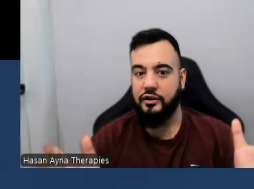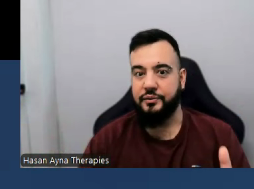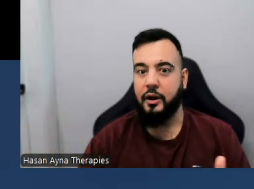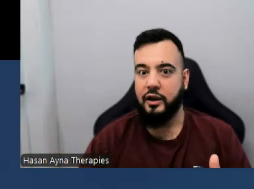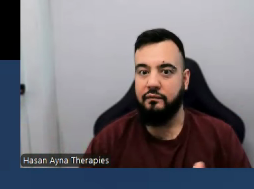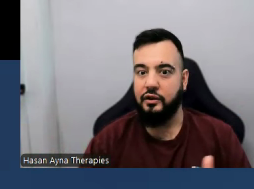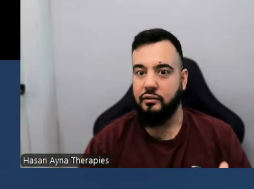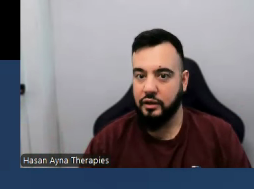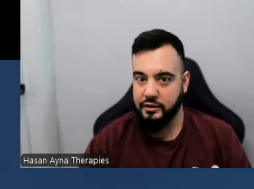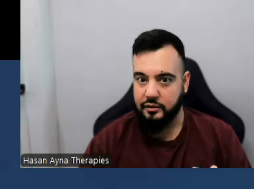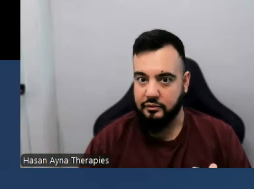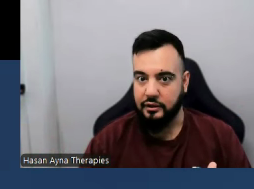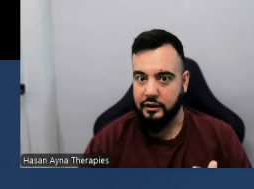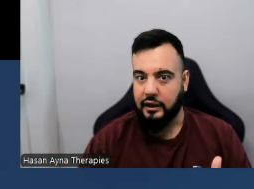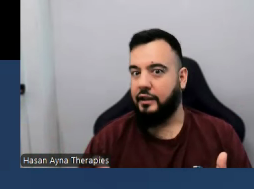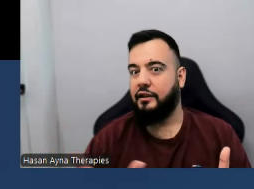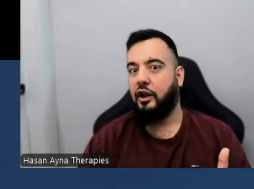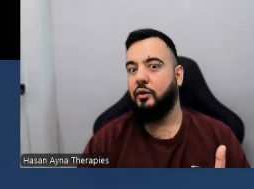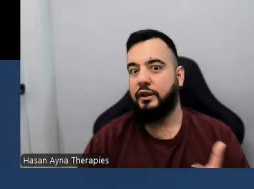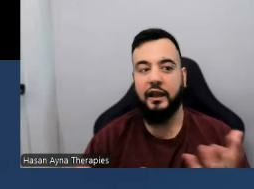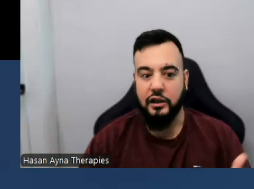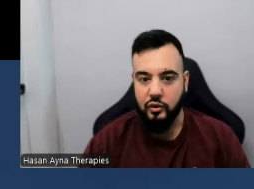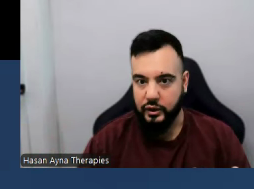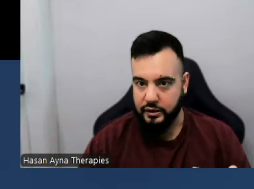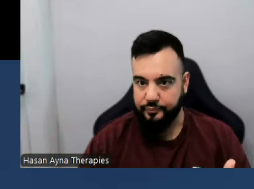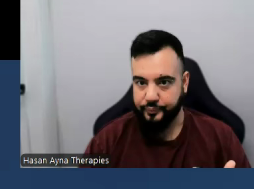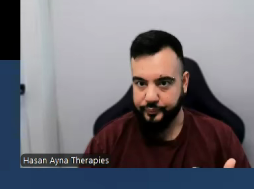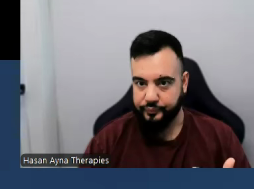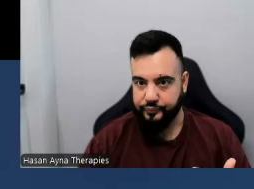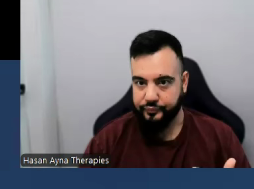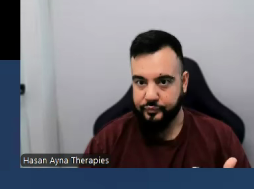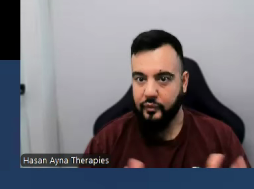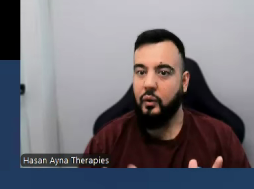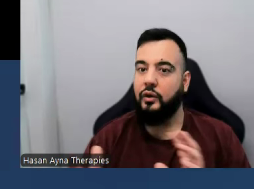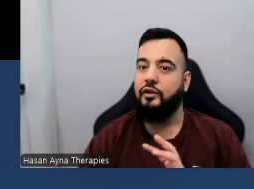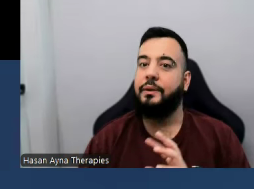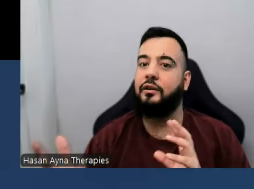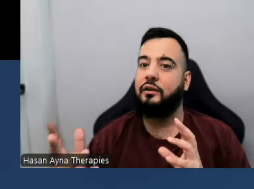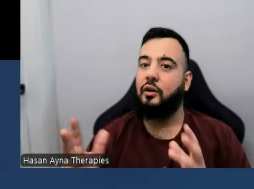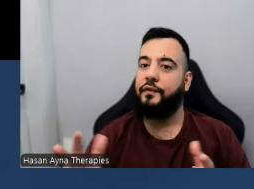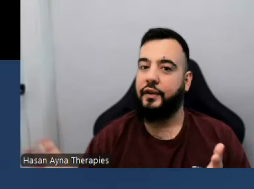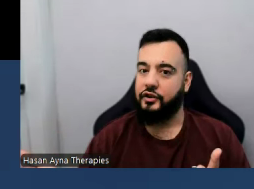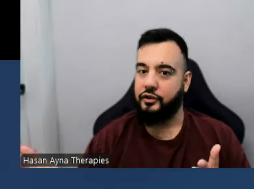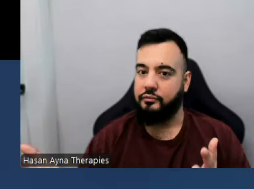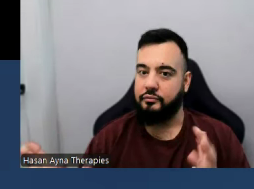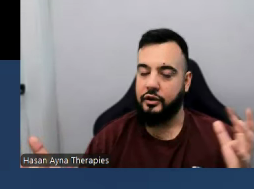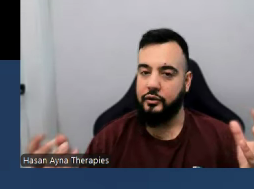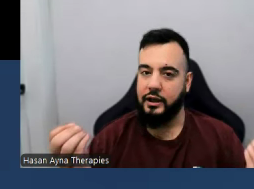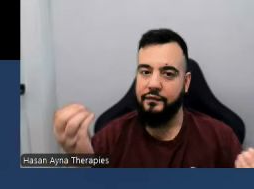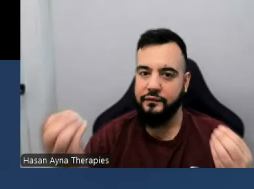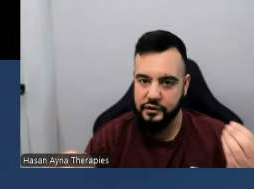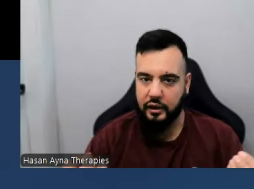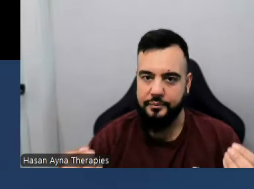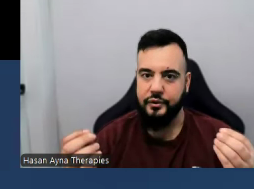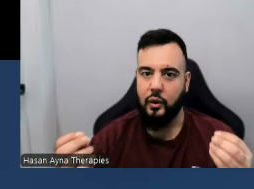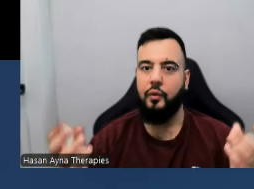crazy dog that's barking for no reason, and then the owner getting annoyed. Or it could be a conversation. So you